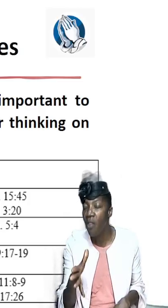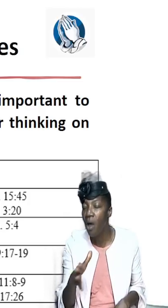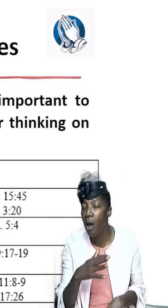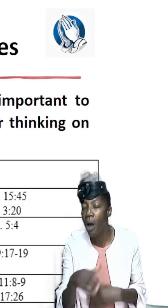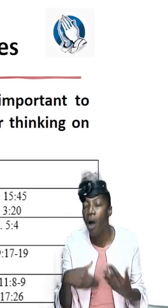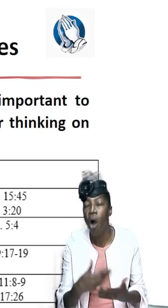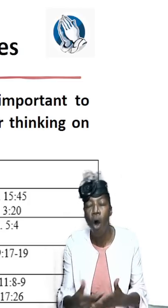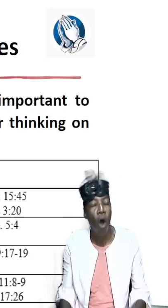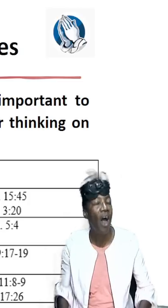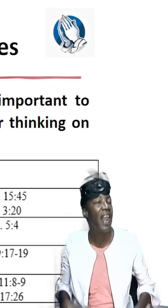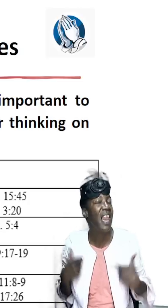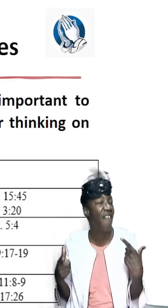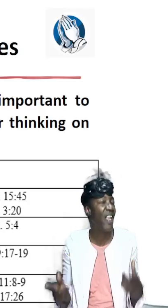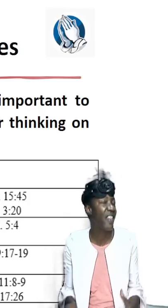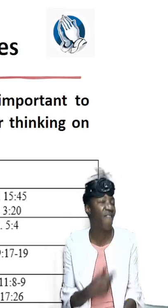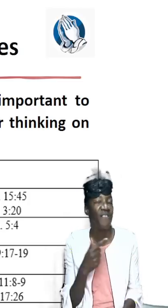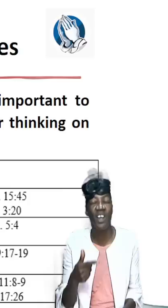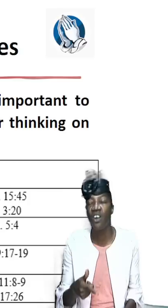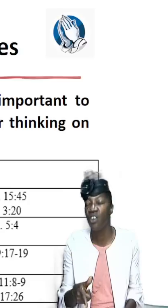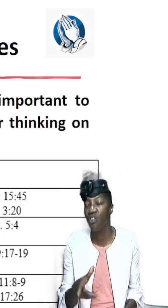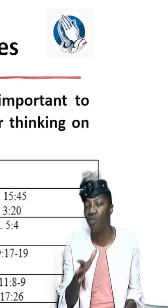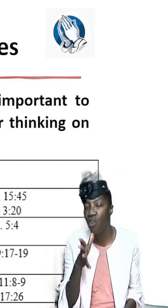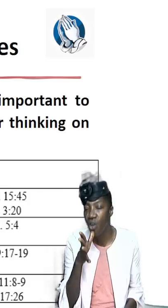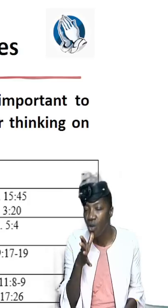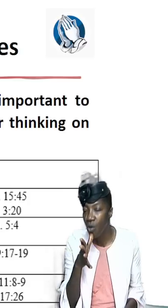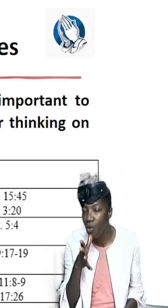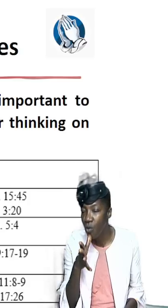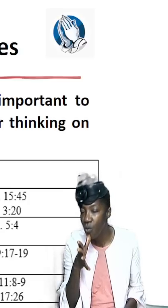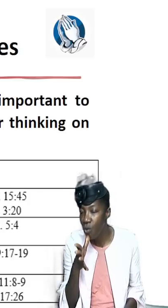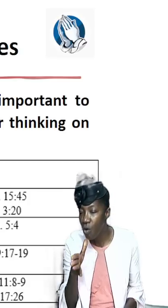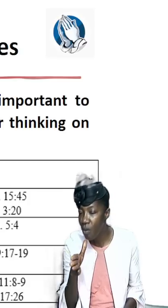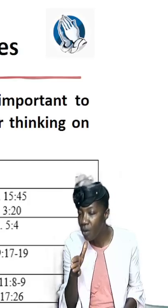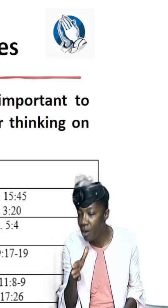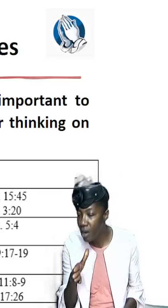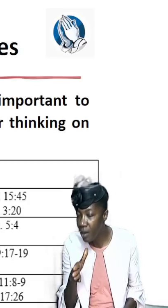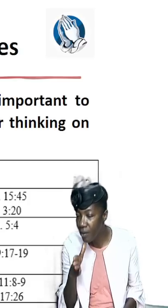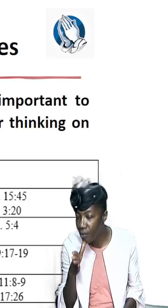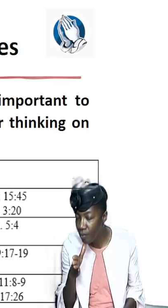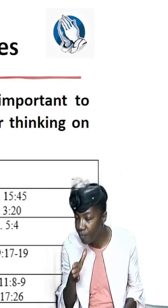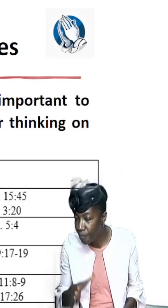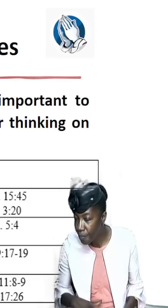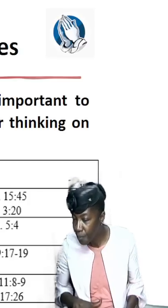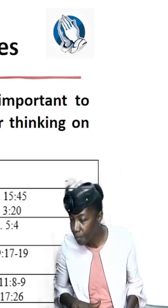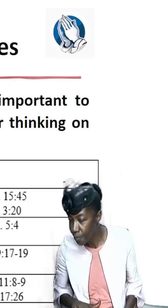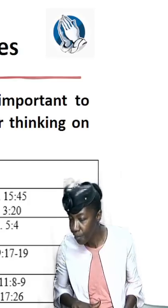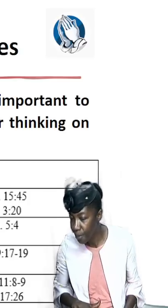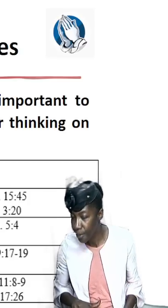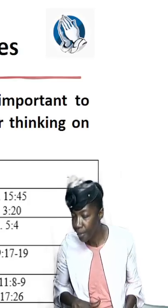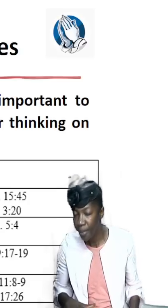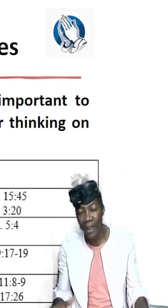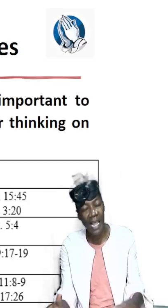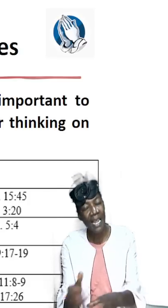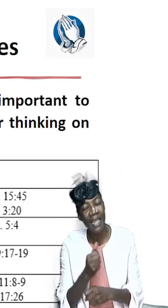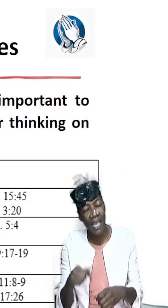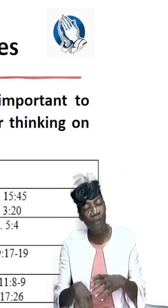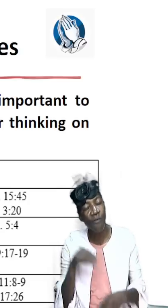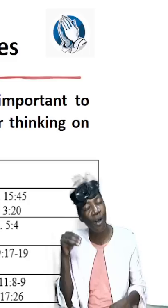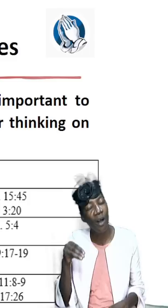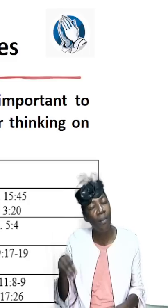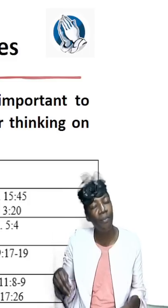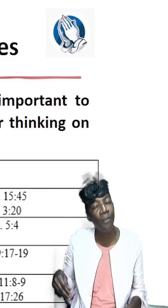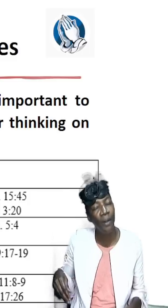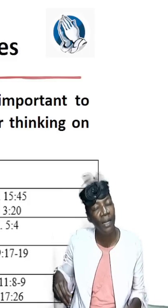living. She was the first woman because Adam being the first man, she was taken from his side